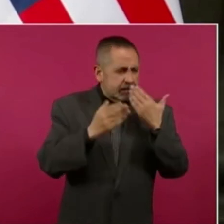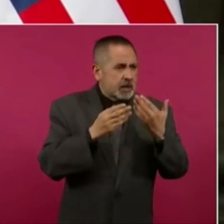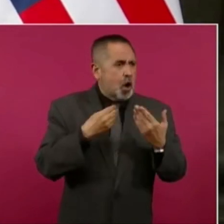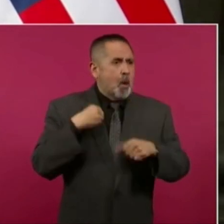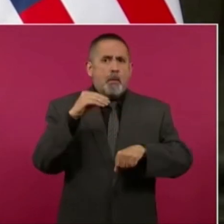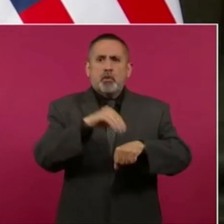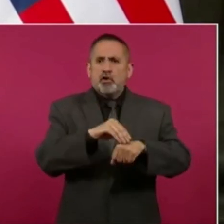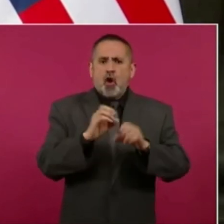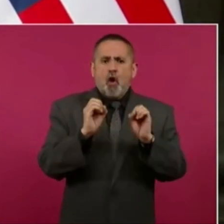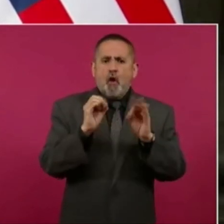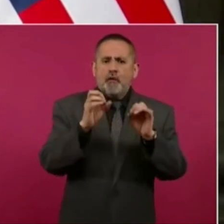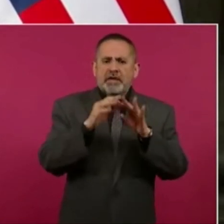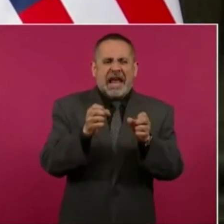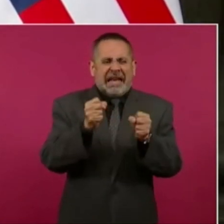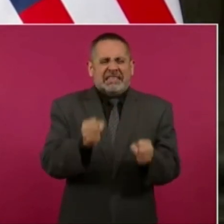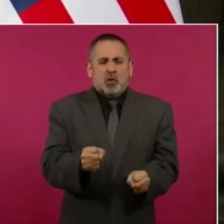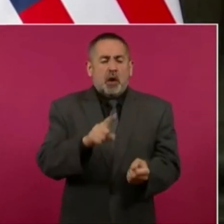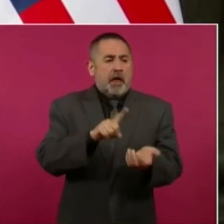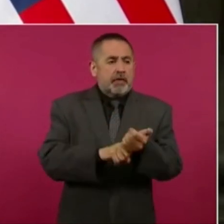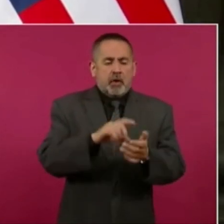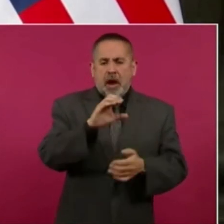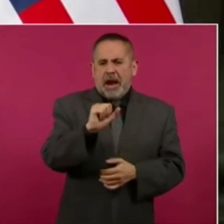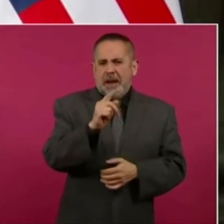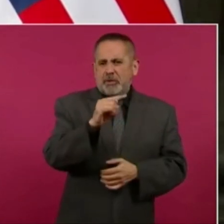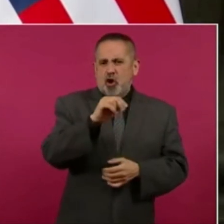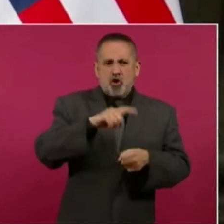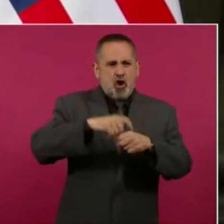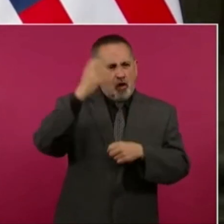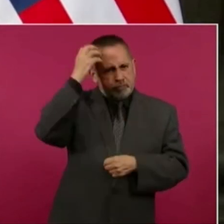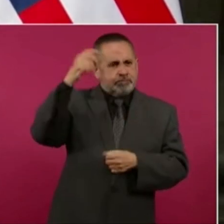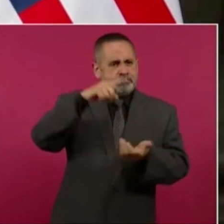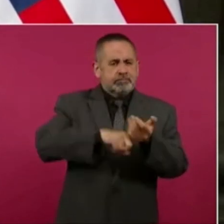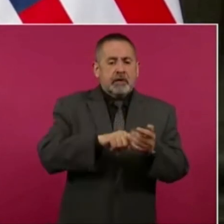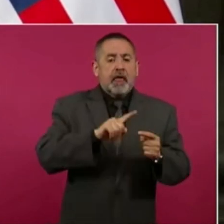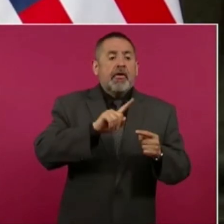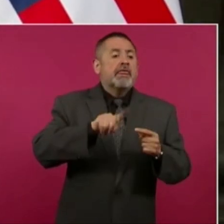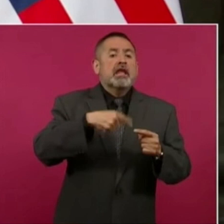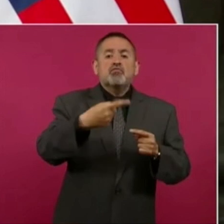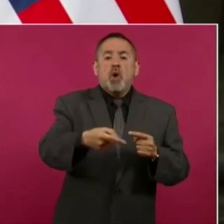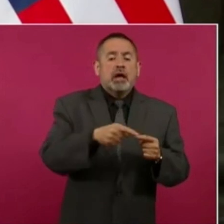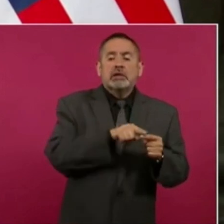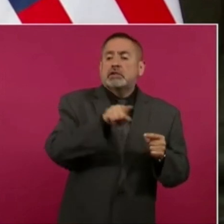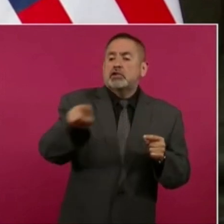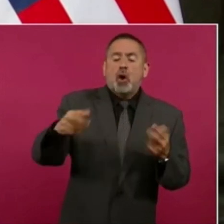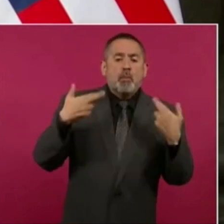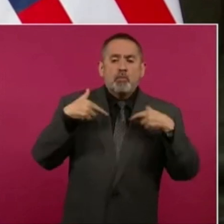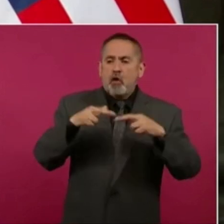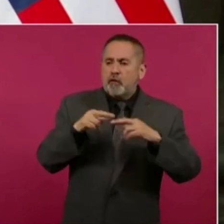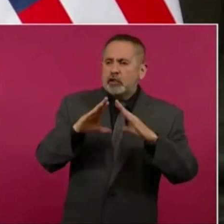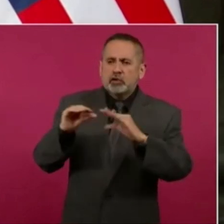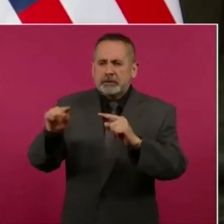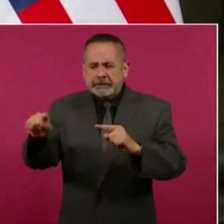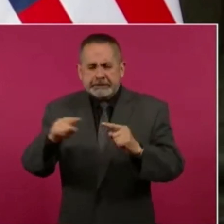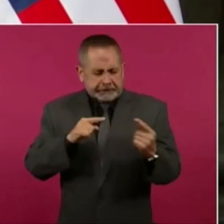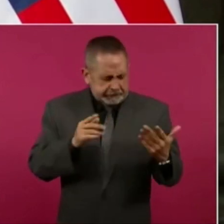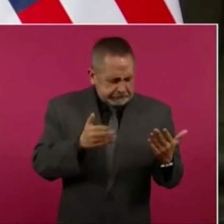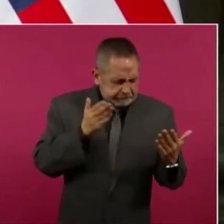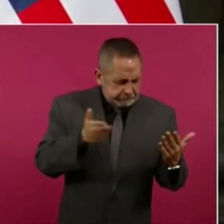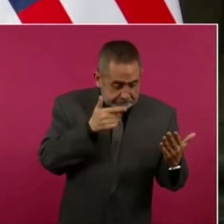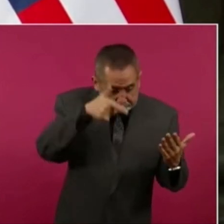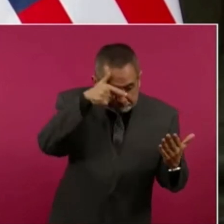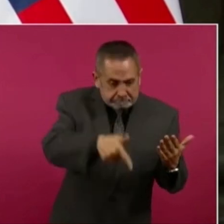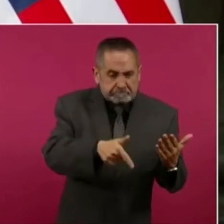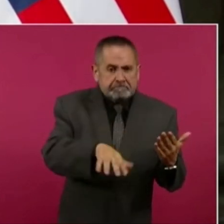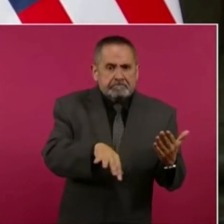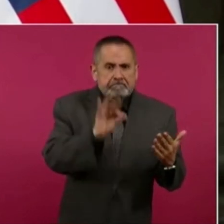the four years after being Vice President, I was a professor at Penn. They found some documents in a box in a locked cabinet,